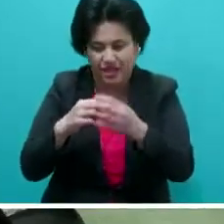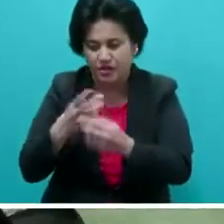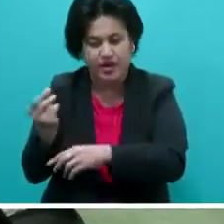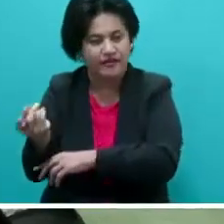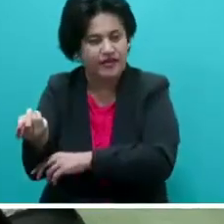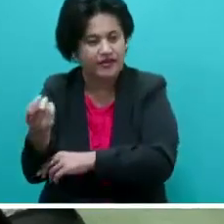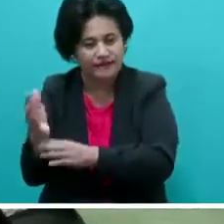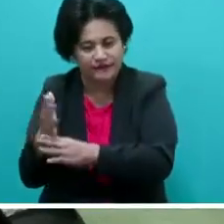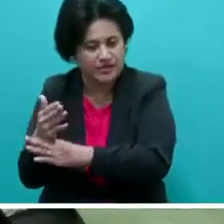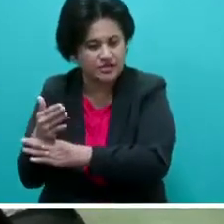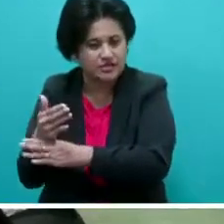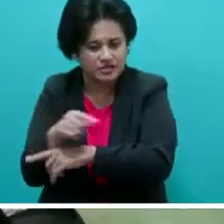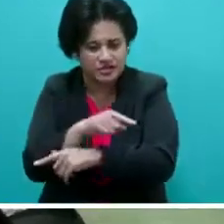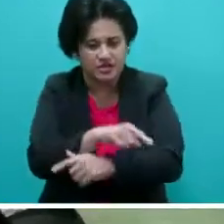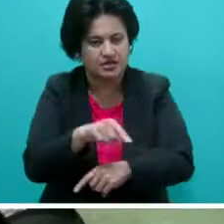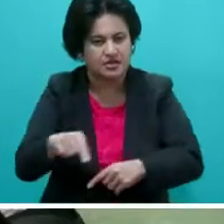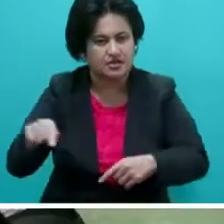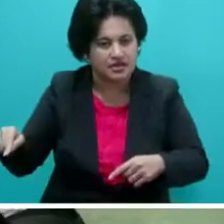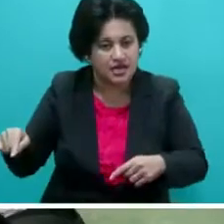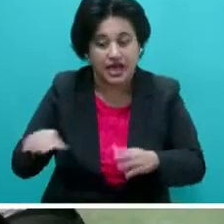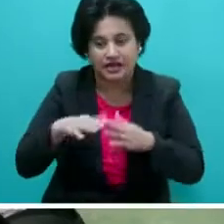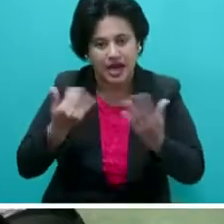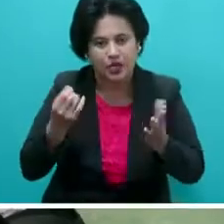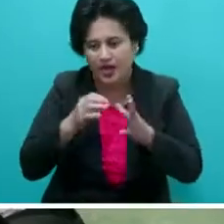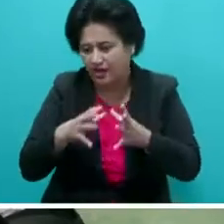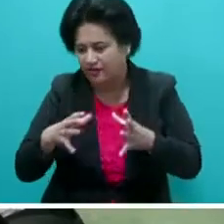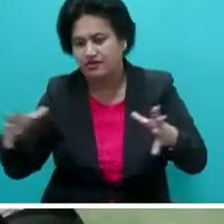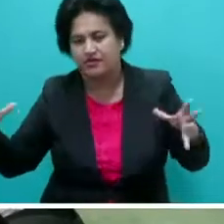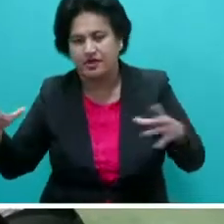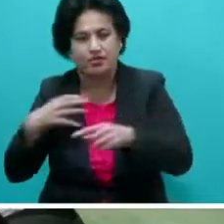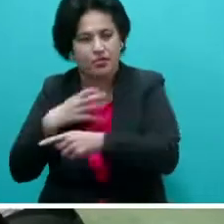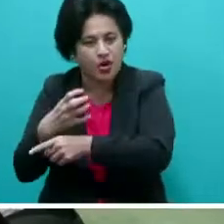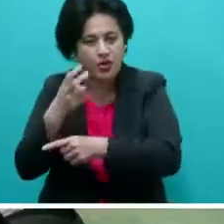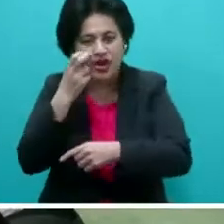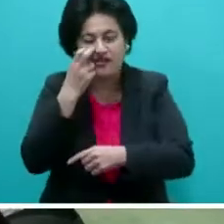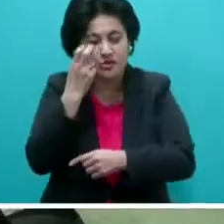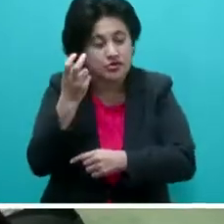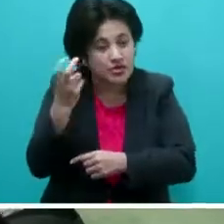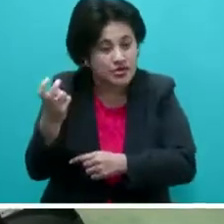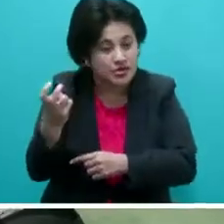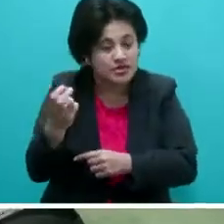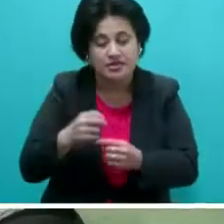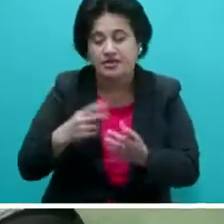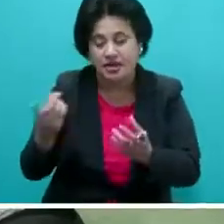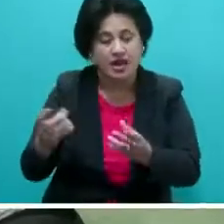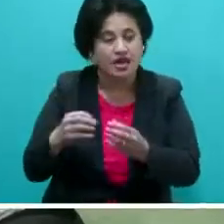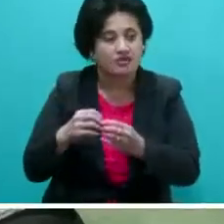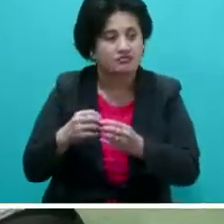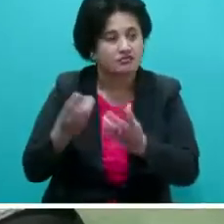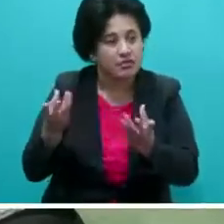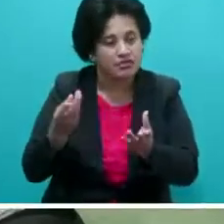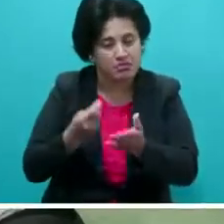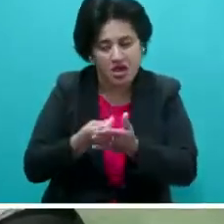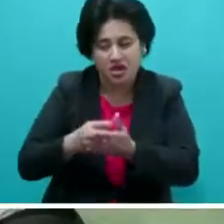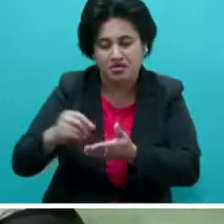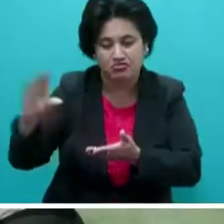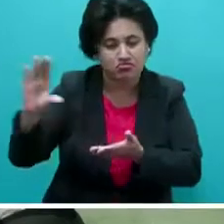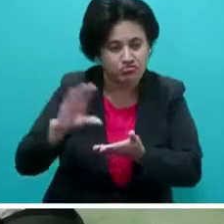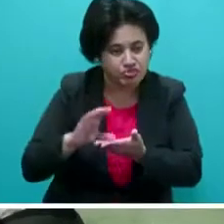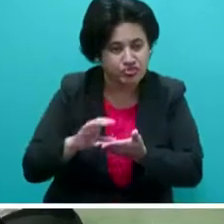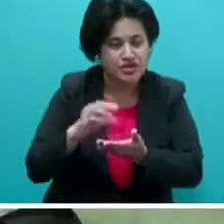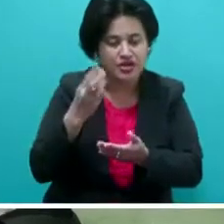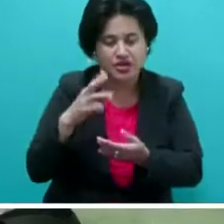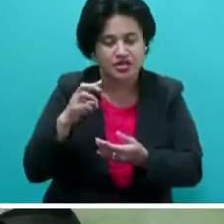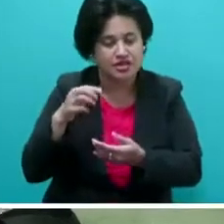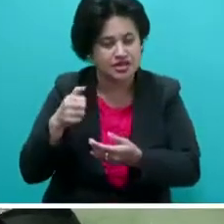factors in the economy. We have tourism that contributes over close to 36% of our economy. Obviously, it's a services-driven sector.